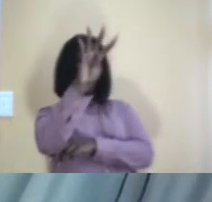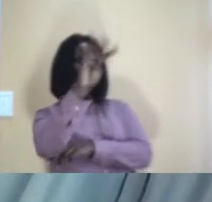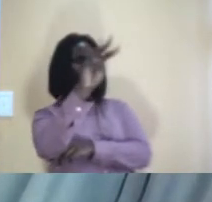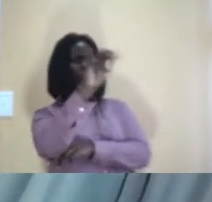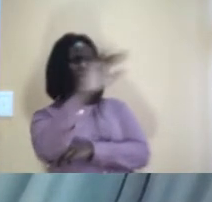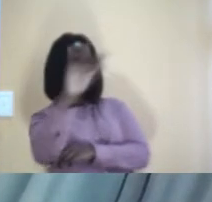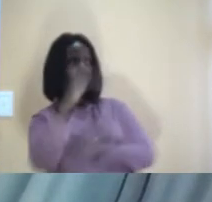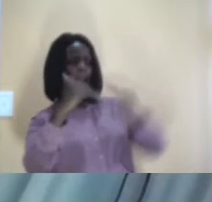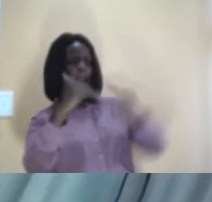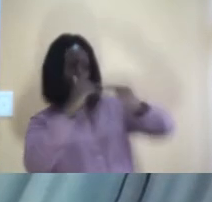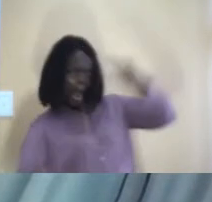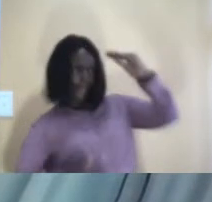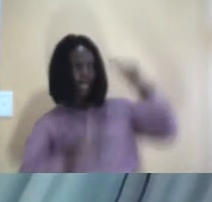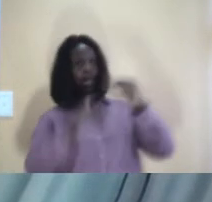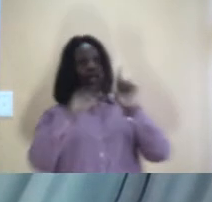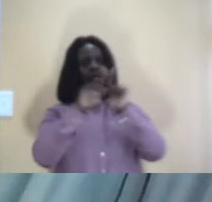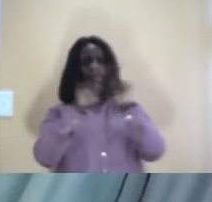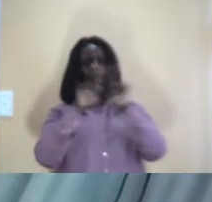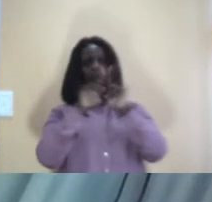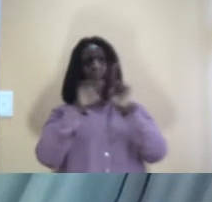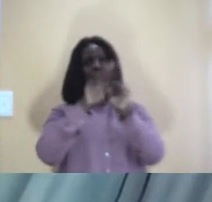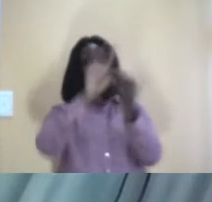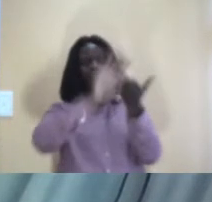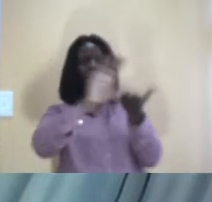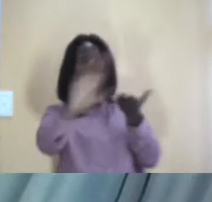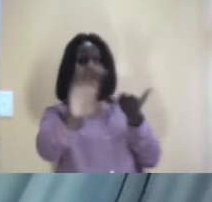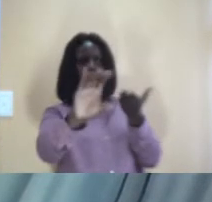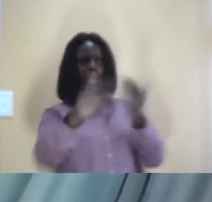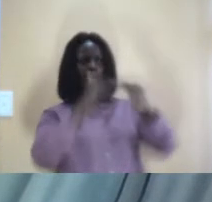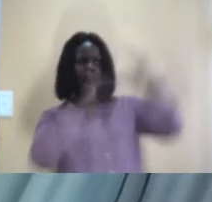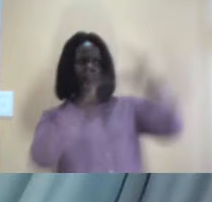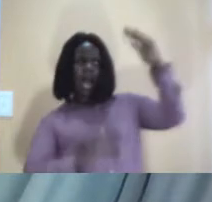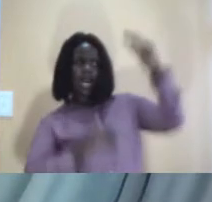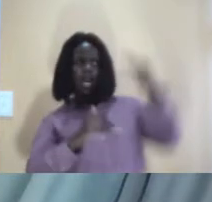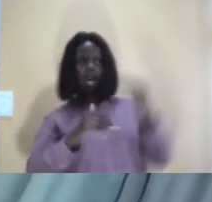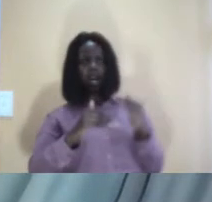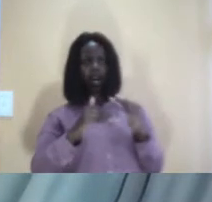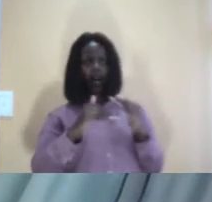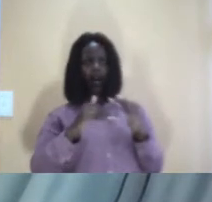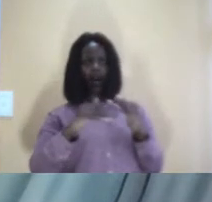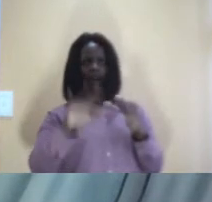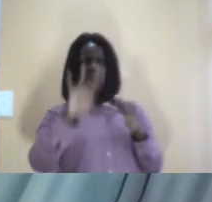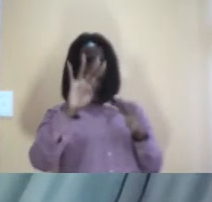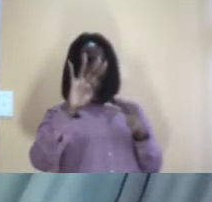underspending conditional grant by